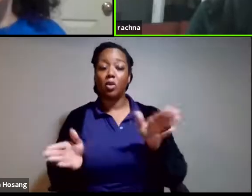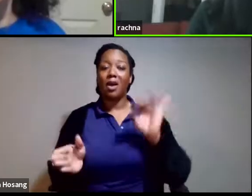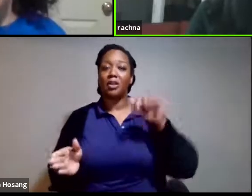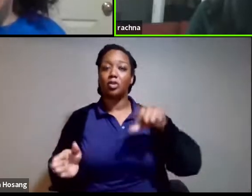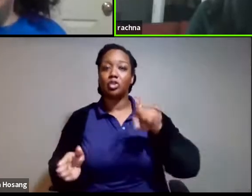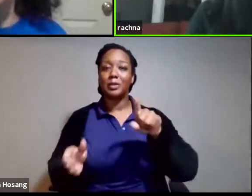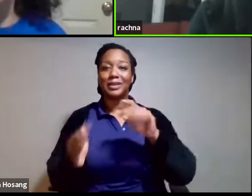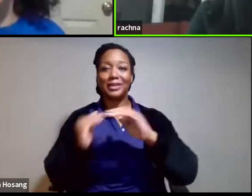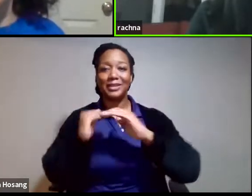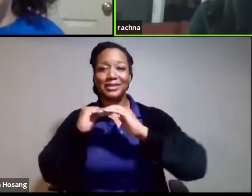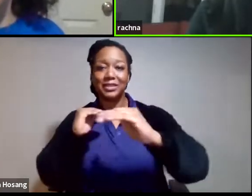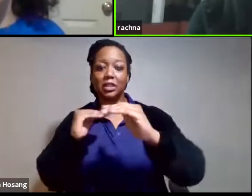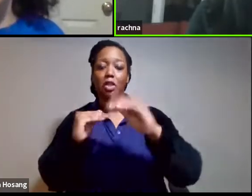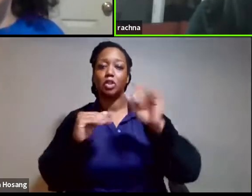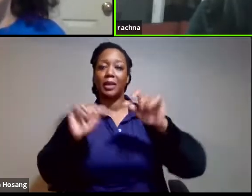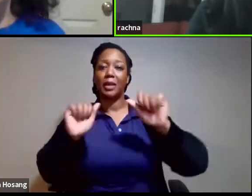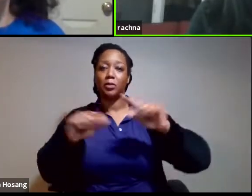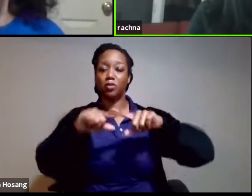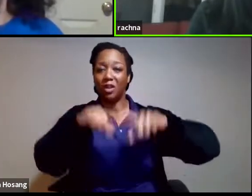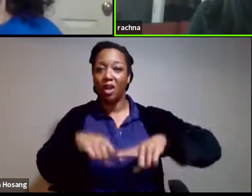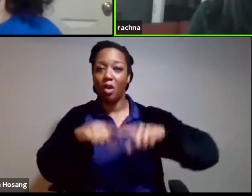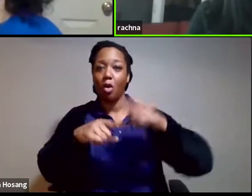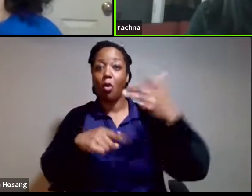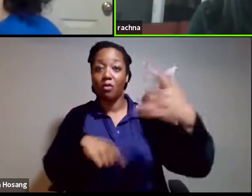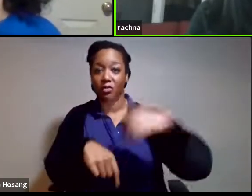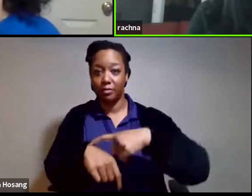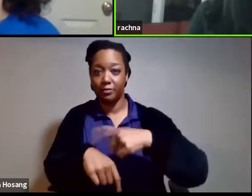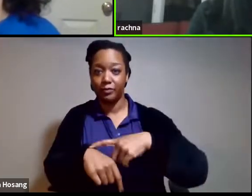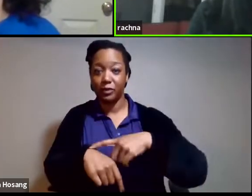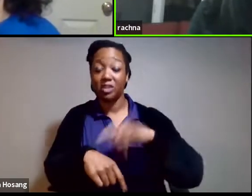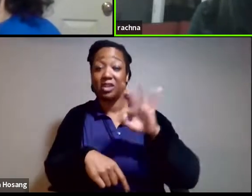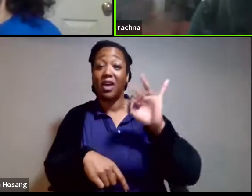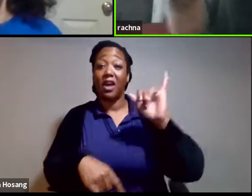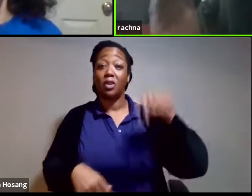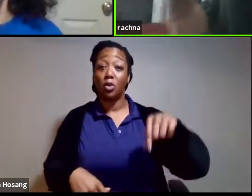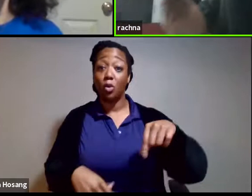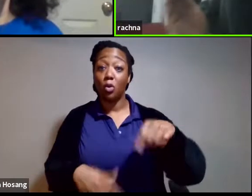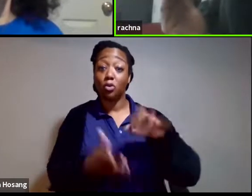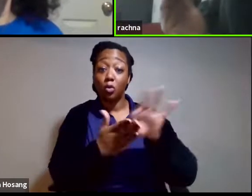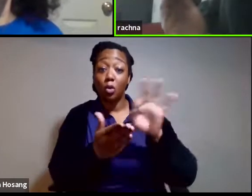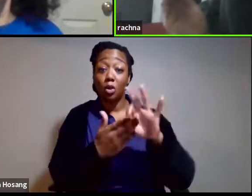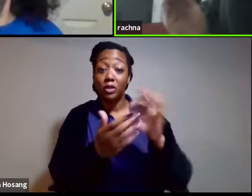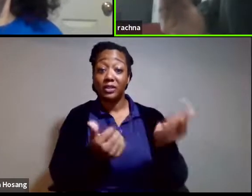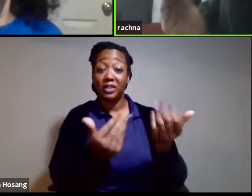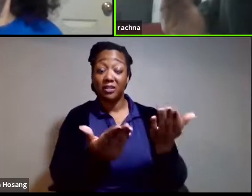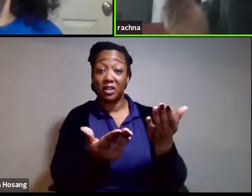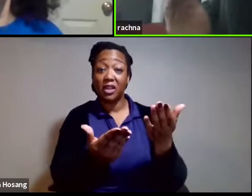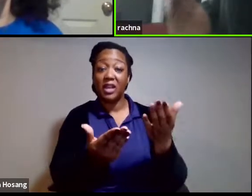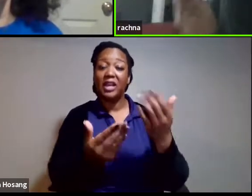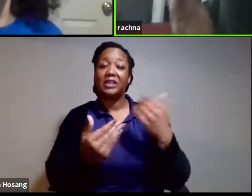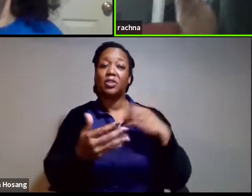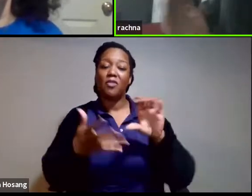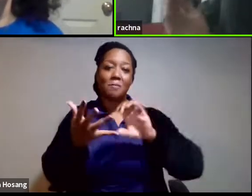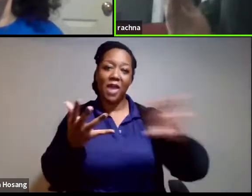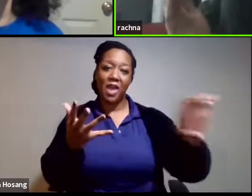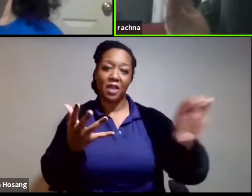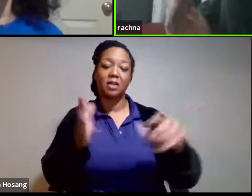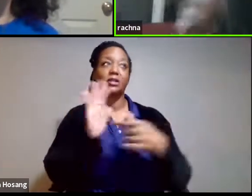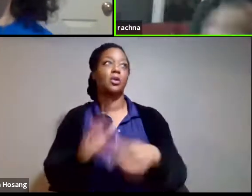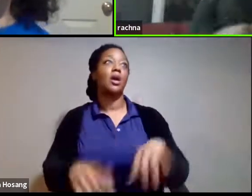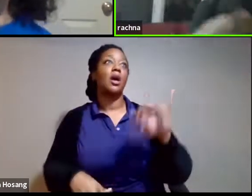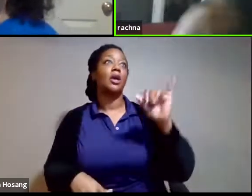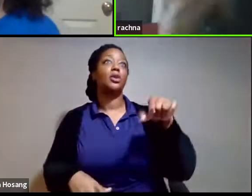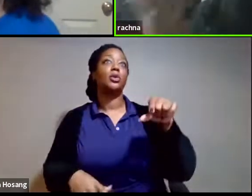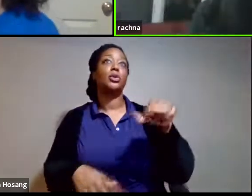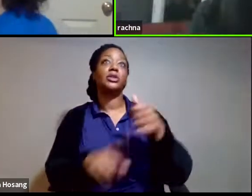over time. So usually when IQ scores are given, there's a band that it's given in. Let's say the IQ is 94.